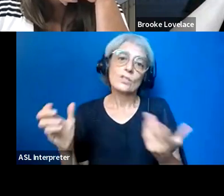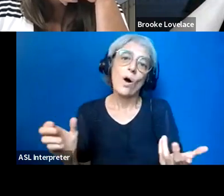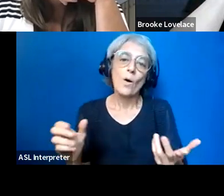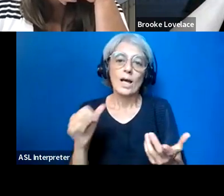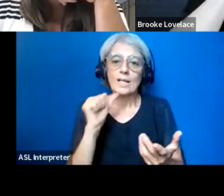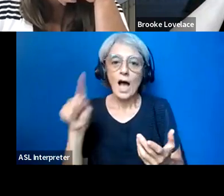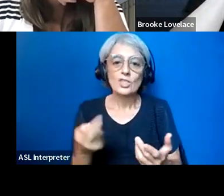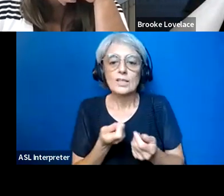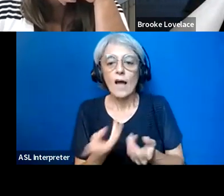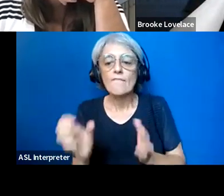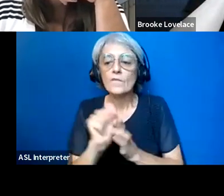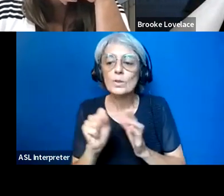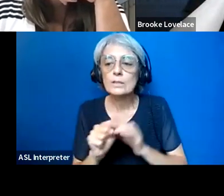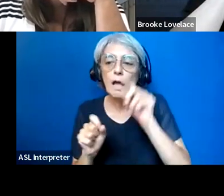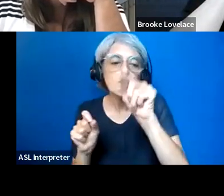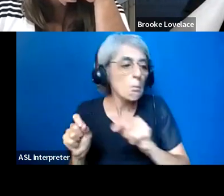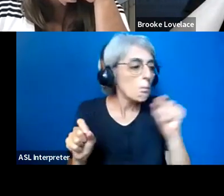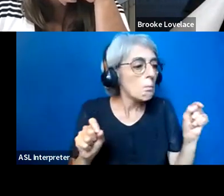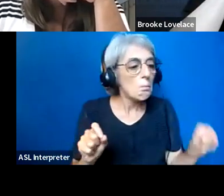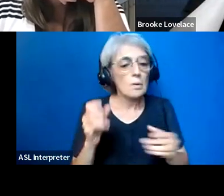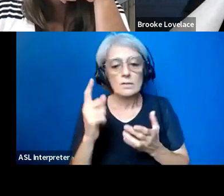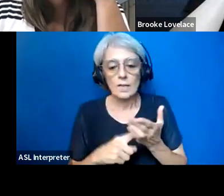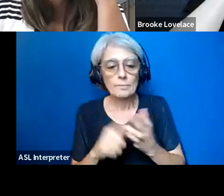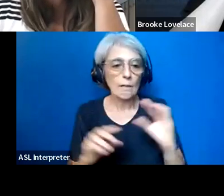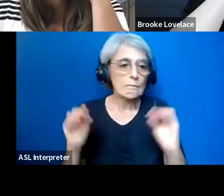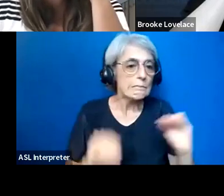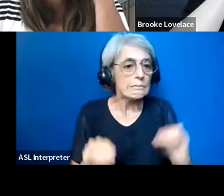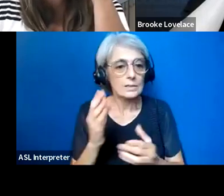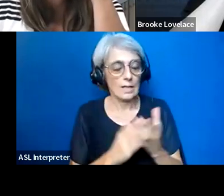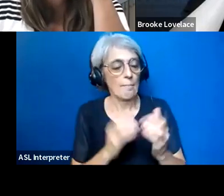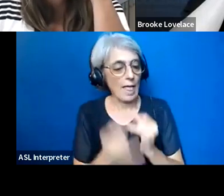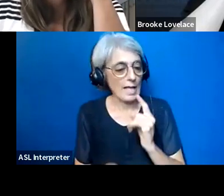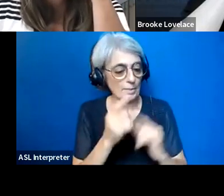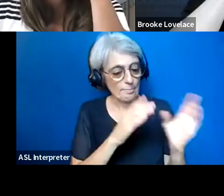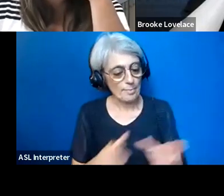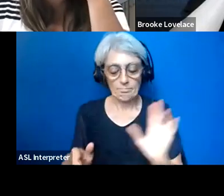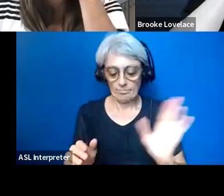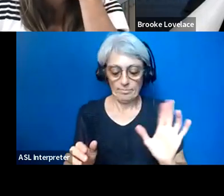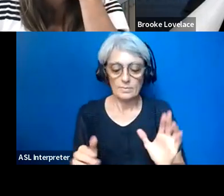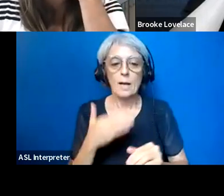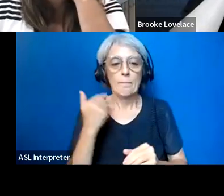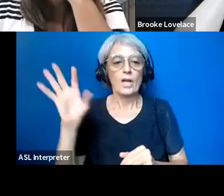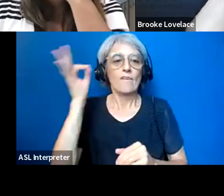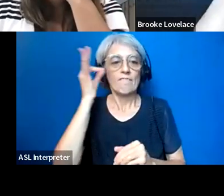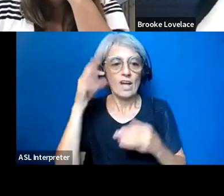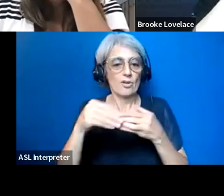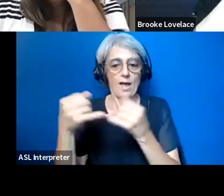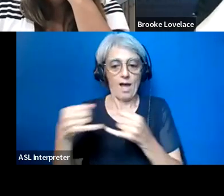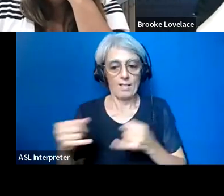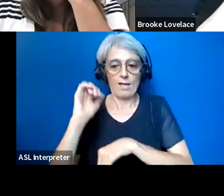of states putting together a plan, we would have federal guidelines.